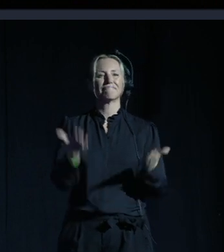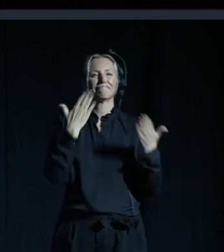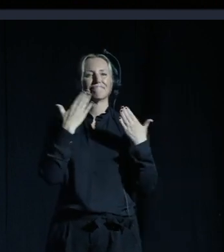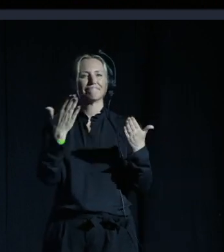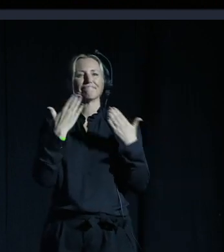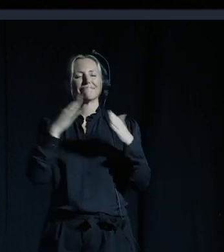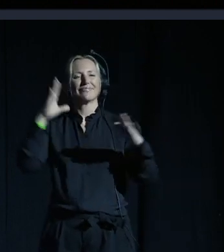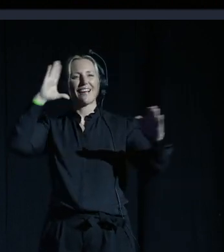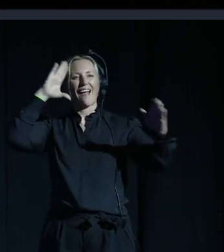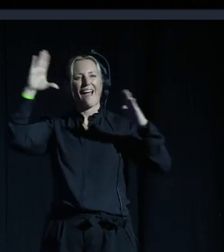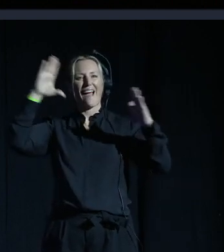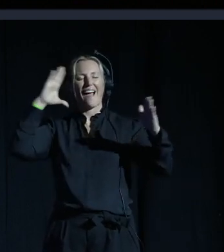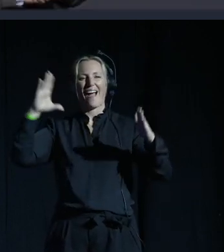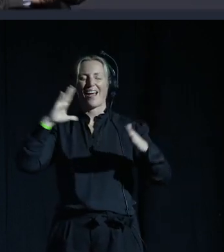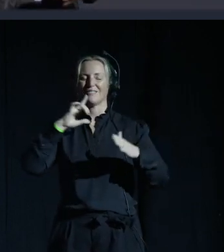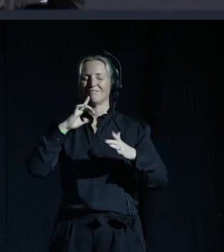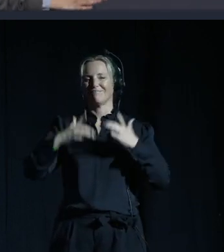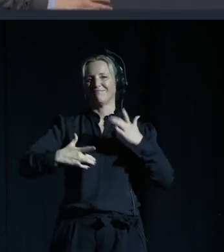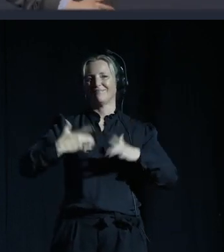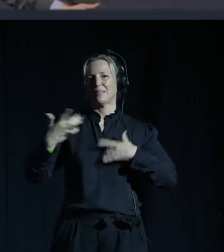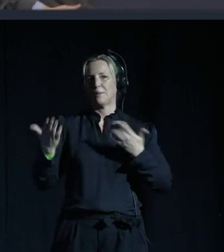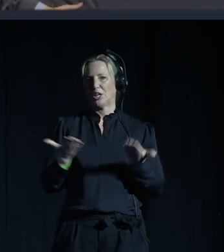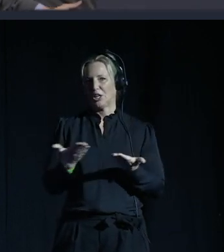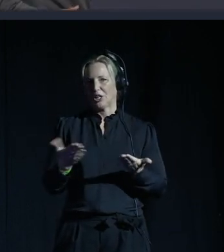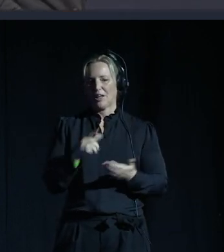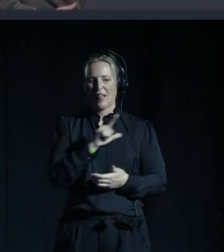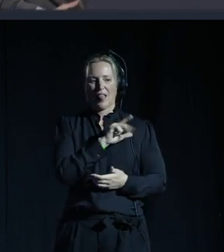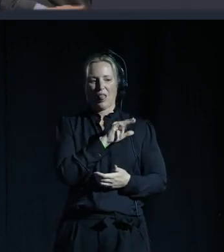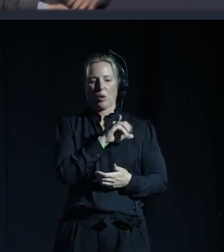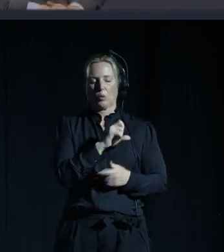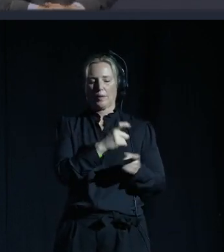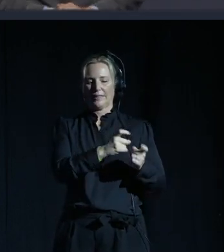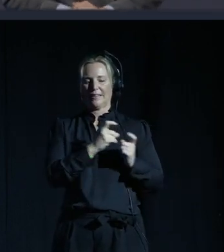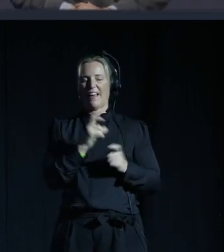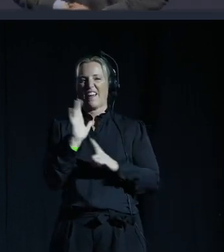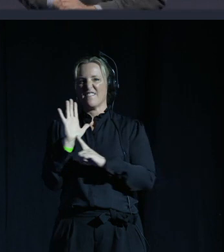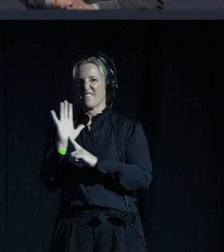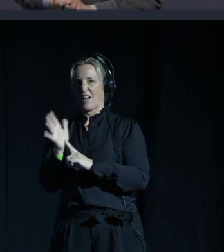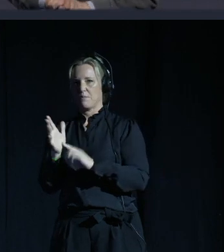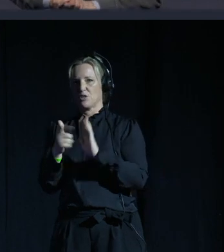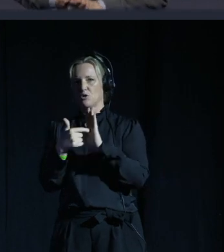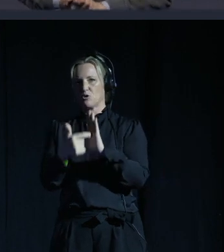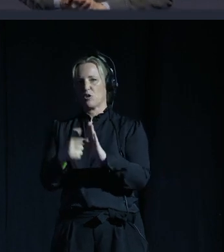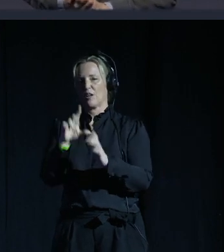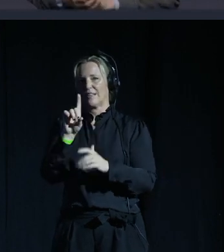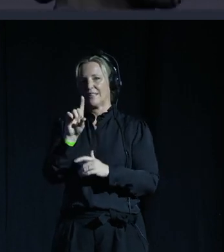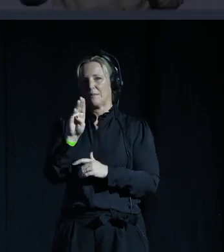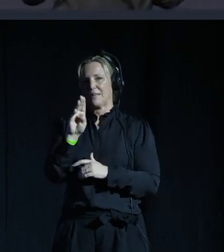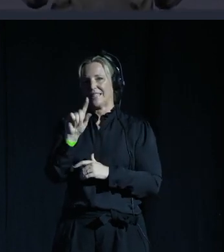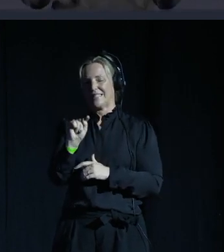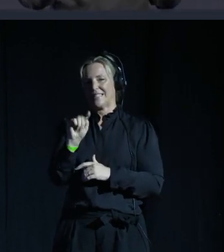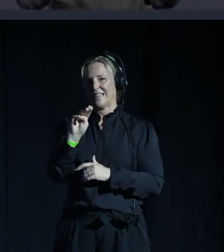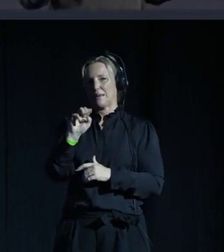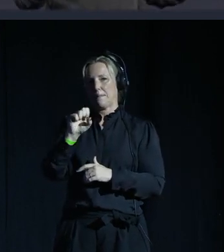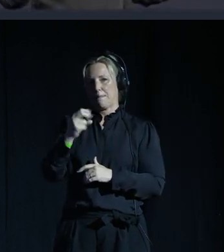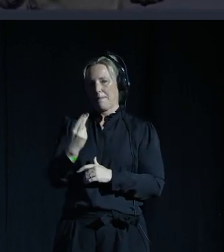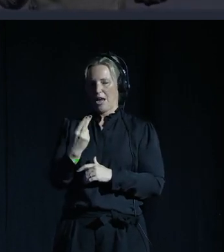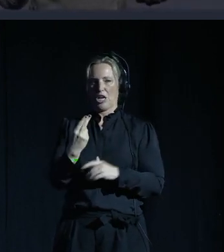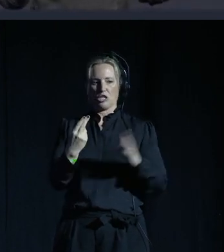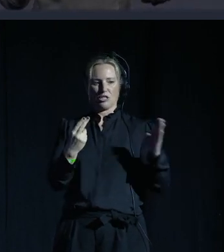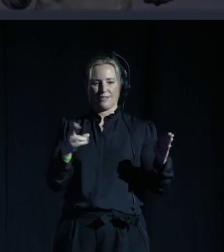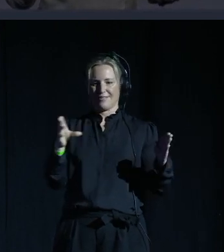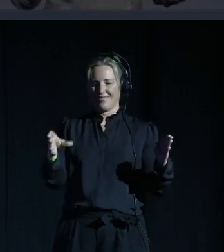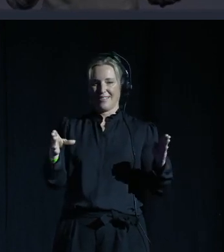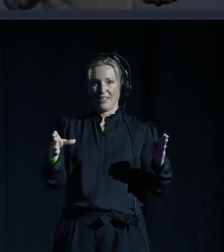Hi, everyone. It's so good to be here. Luis gave me 5 minutes to show you dbt mesh end to end. We're going to do it together. Are you